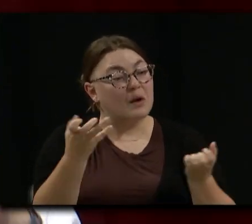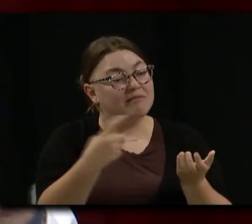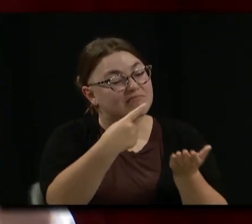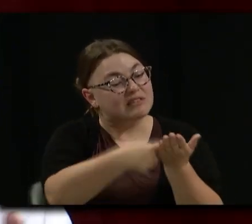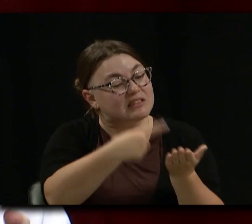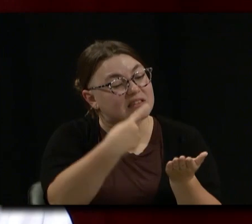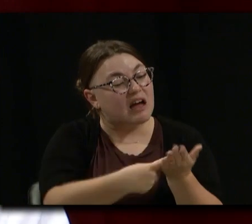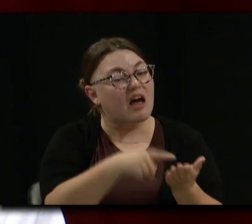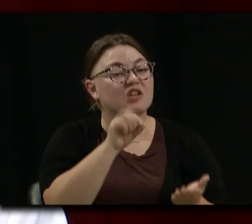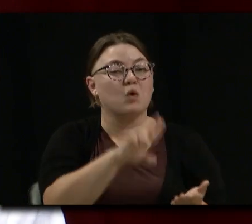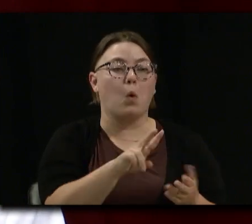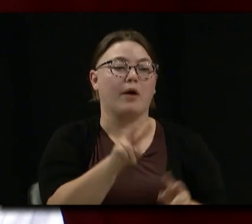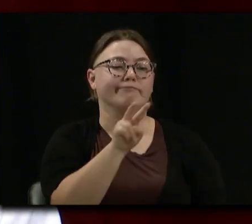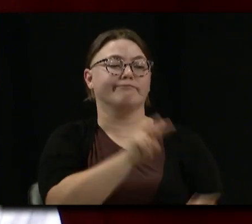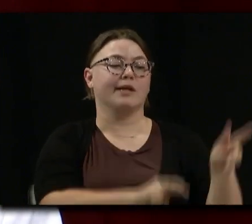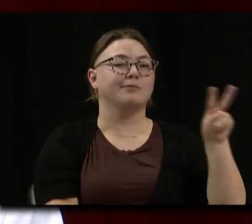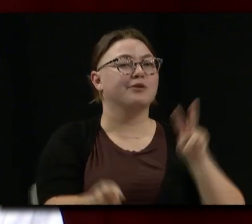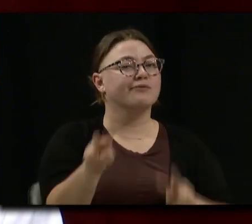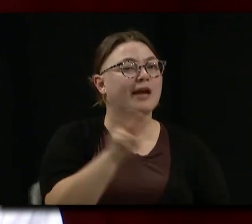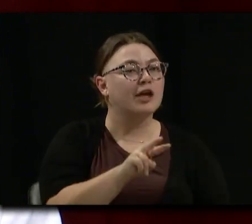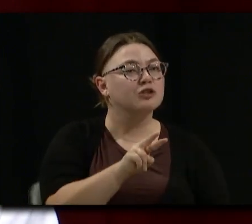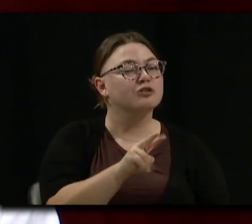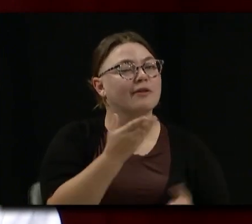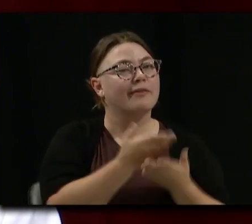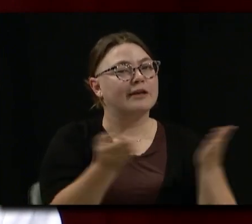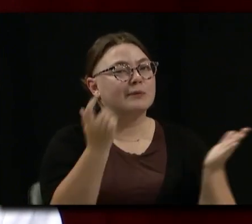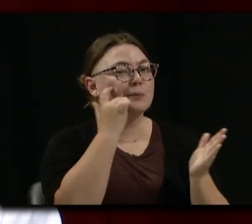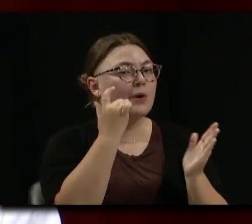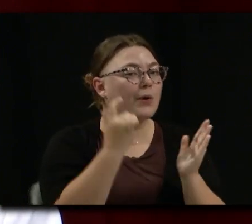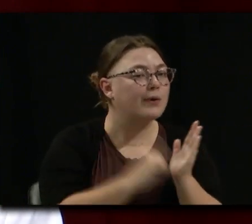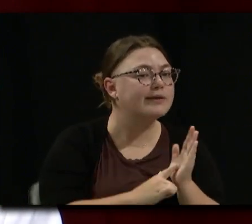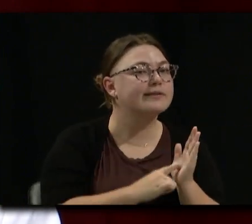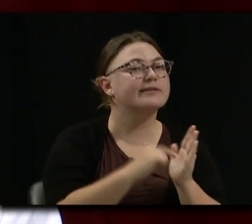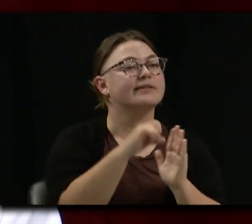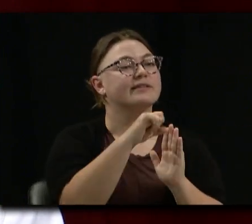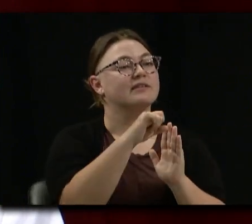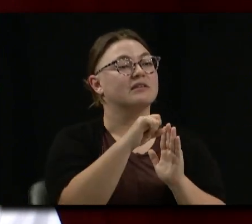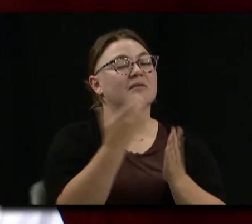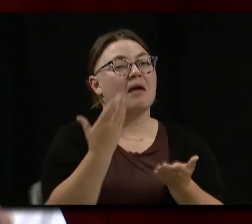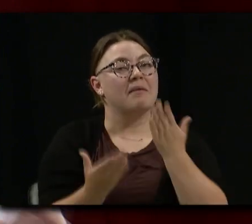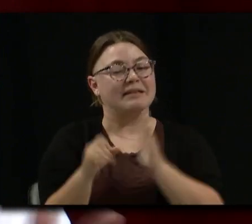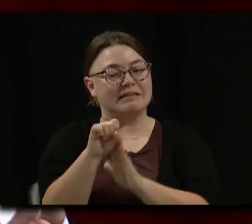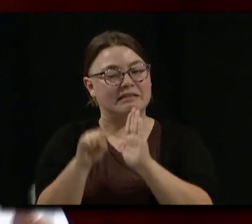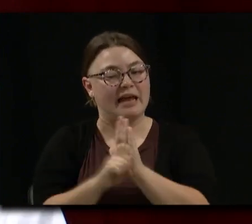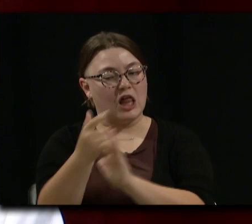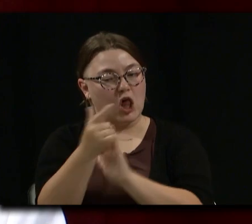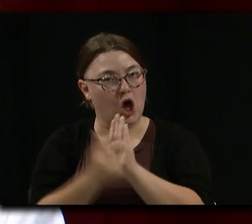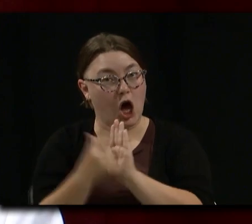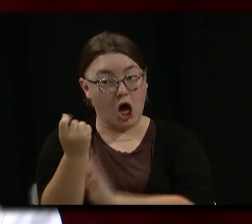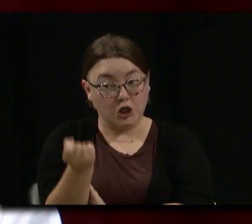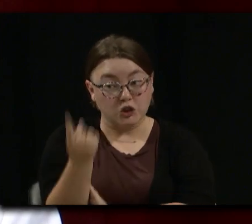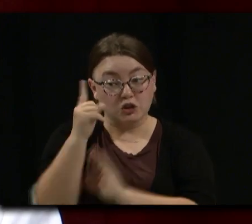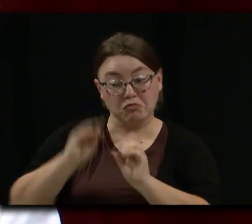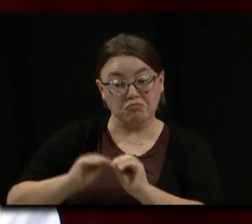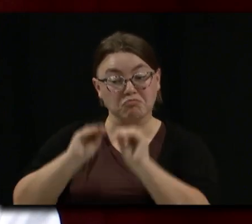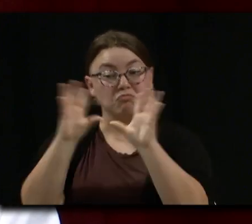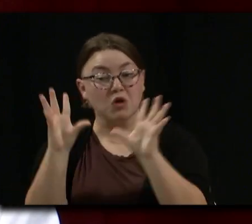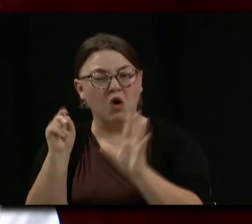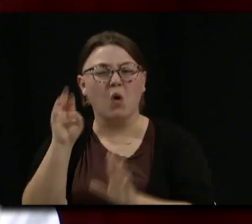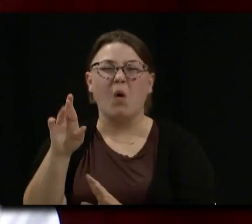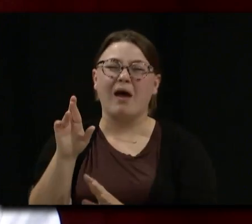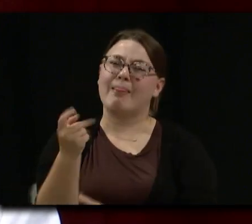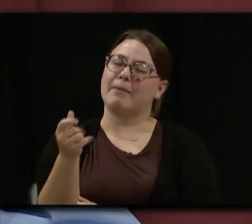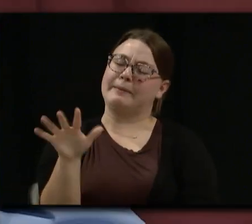other indications that the state law change is being understood, or perhaps in some instances maybe is not well